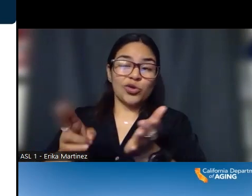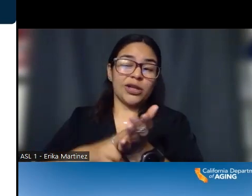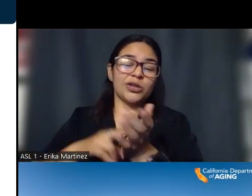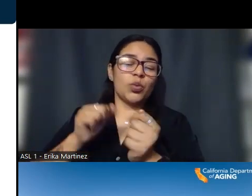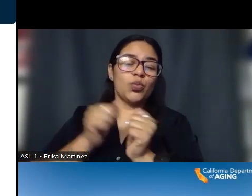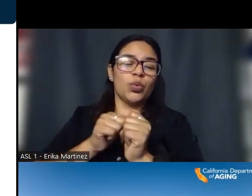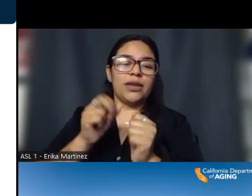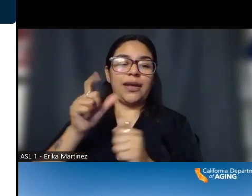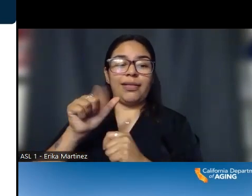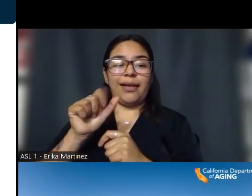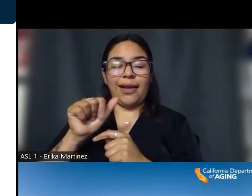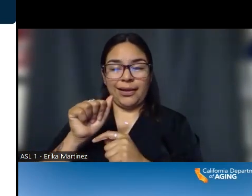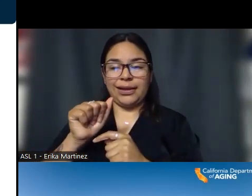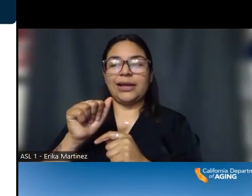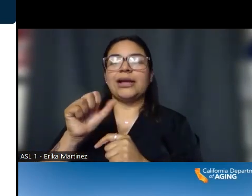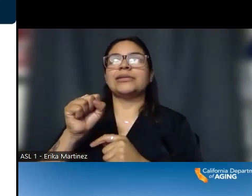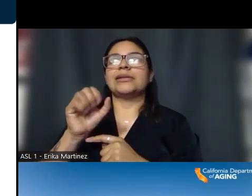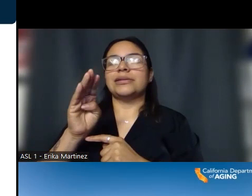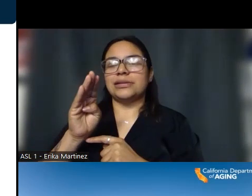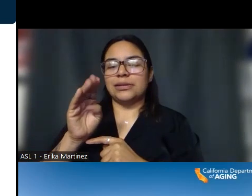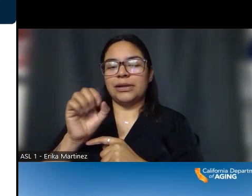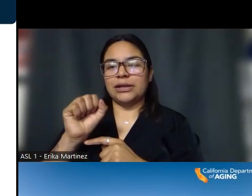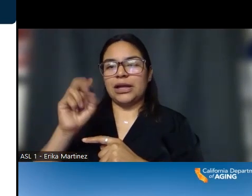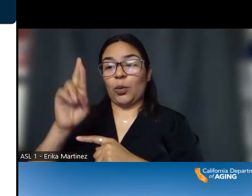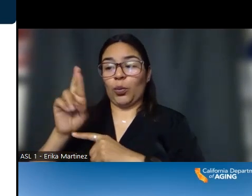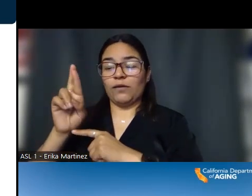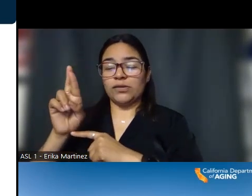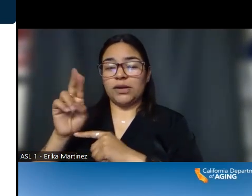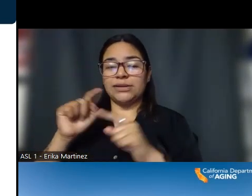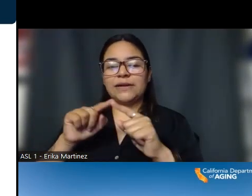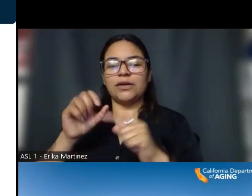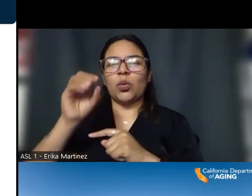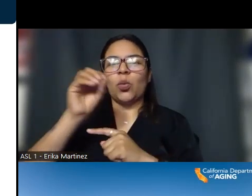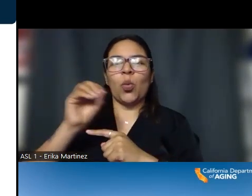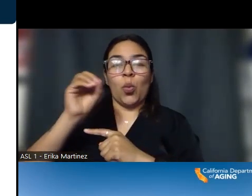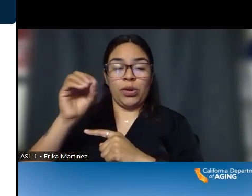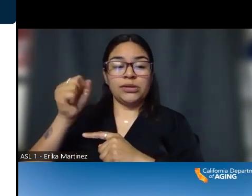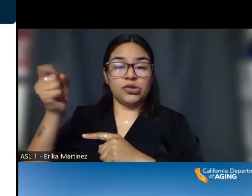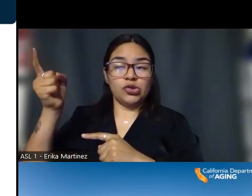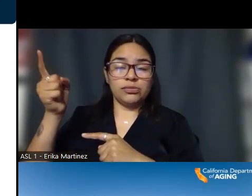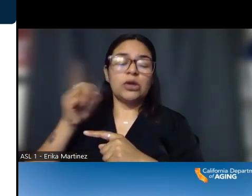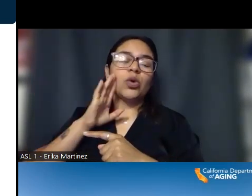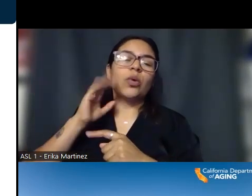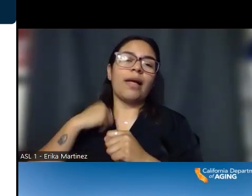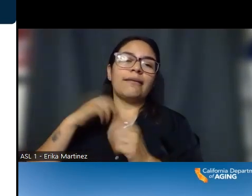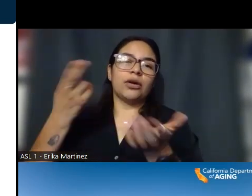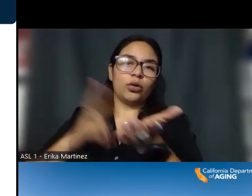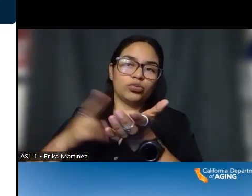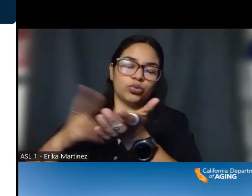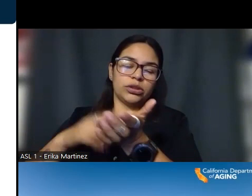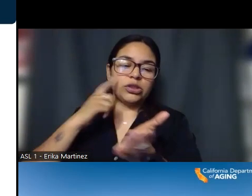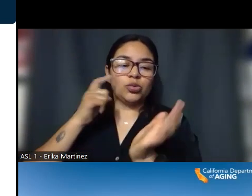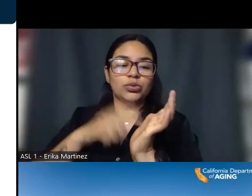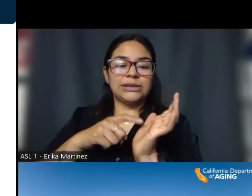services in Los Angeles, San Bernardino, and Riverside counties, as well as Orange County. And then the Department of Aging and the Public Patient